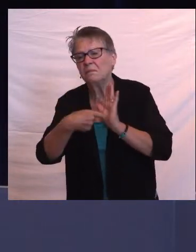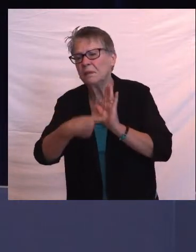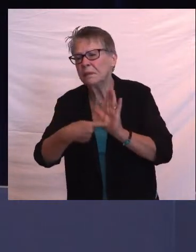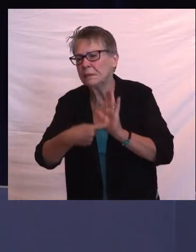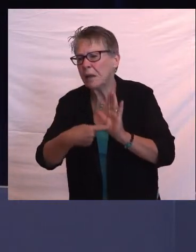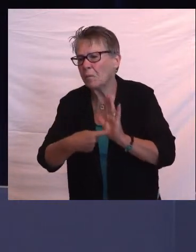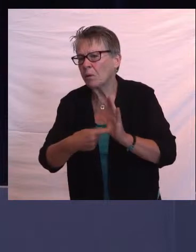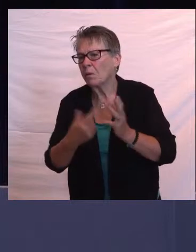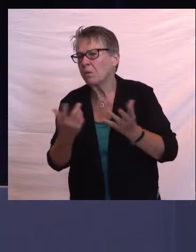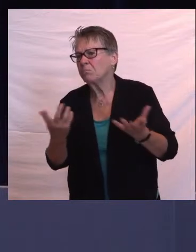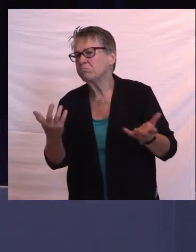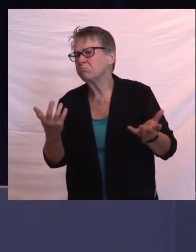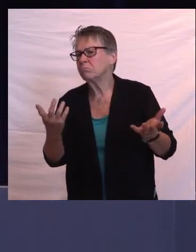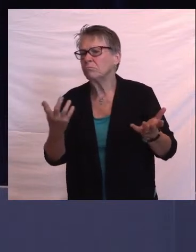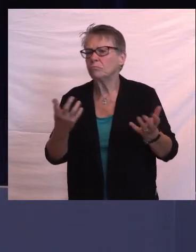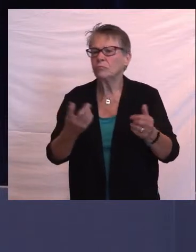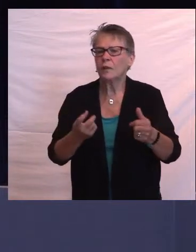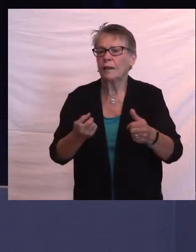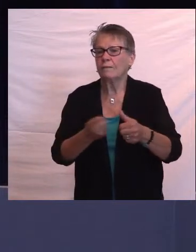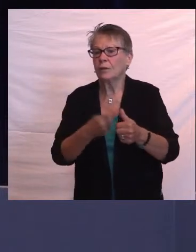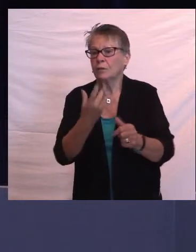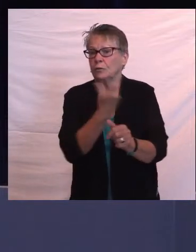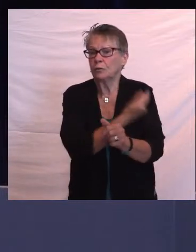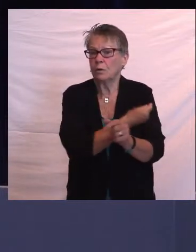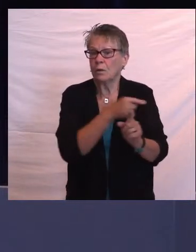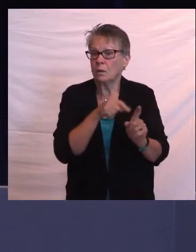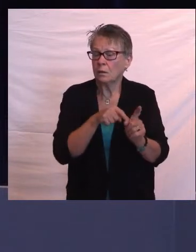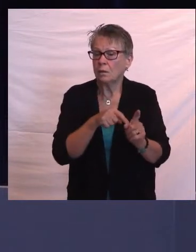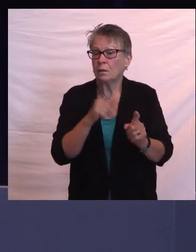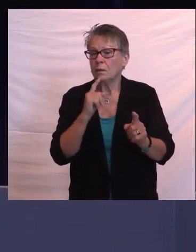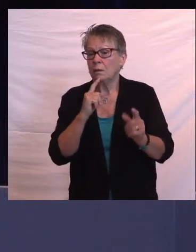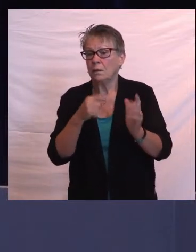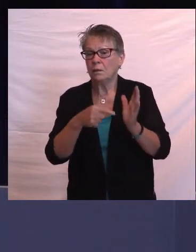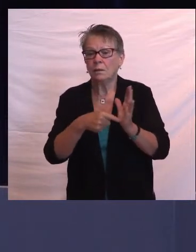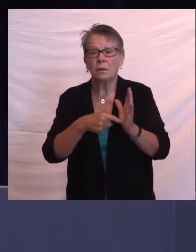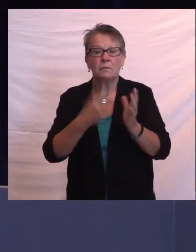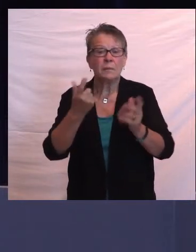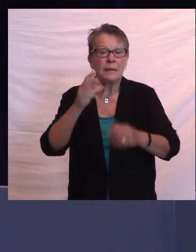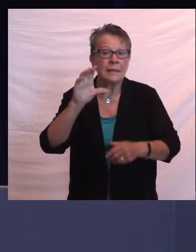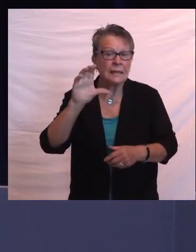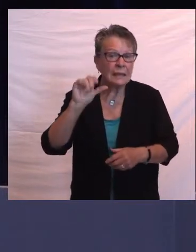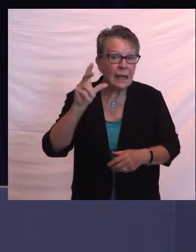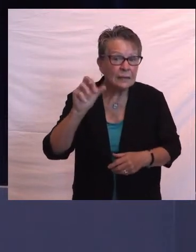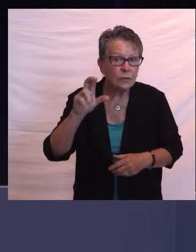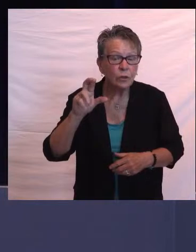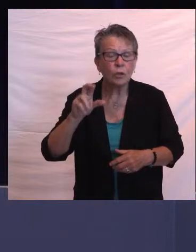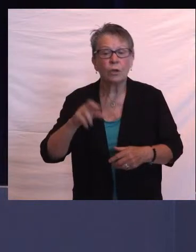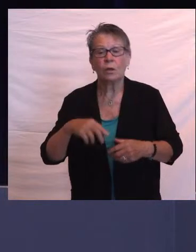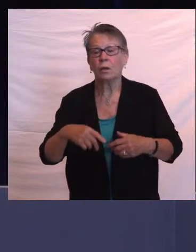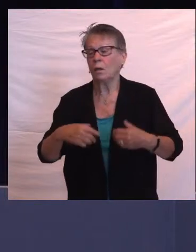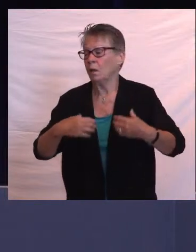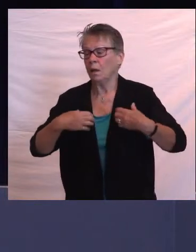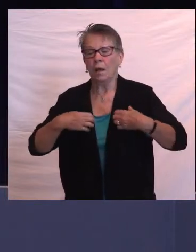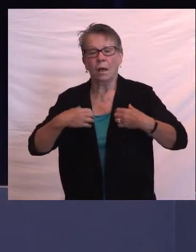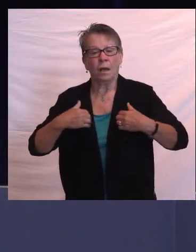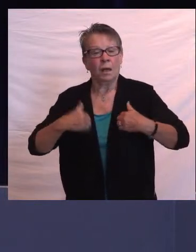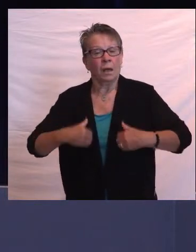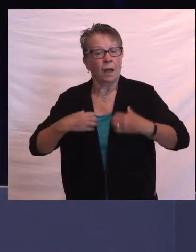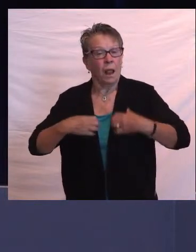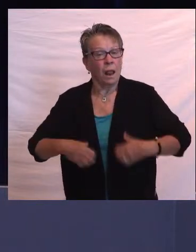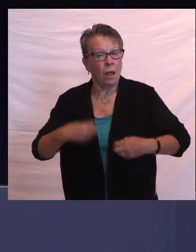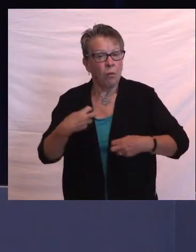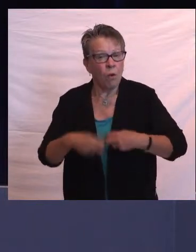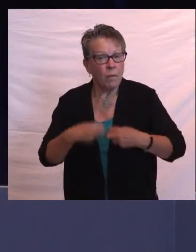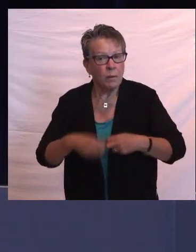followed last year: cancer, chronic kidney disease, chronic lung disease, dementia or other neurological conditions,